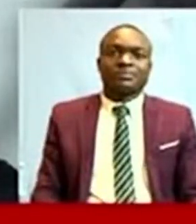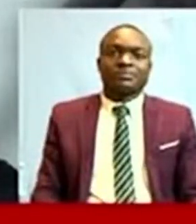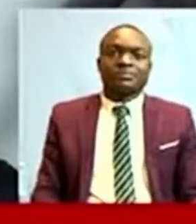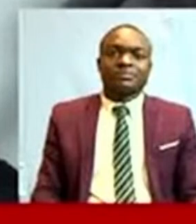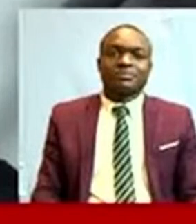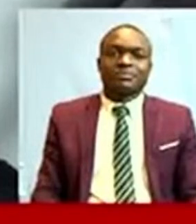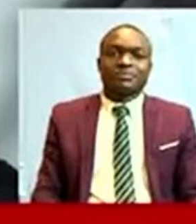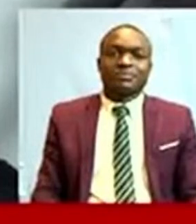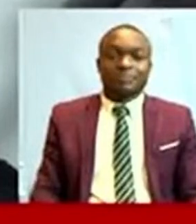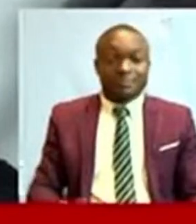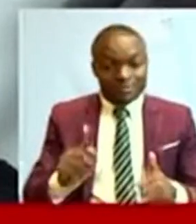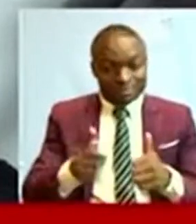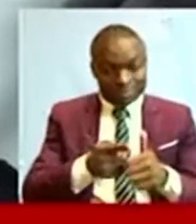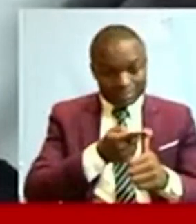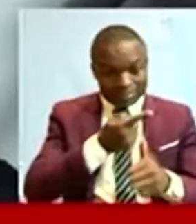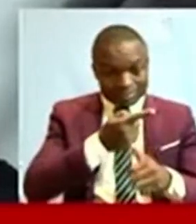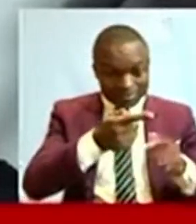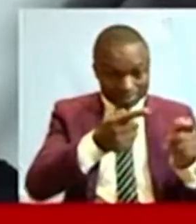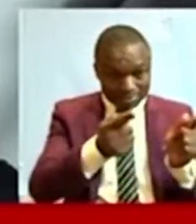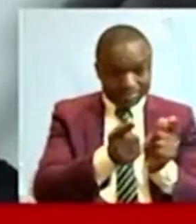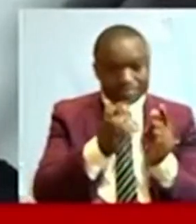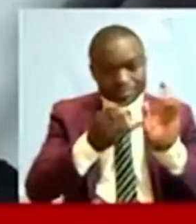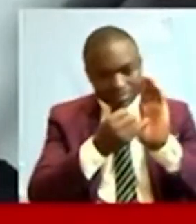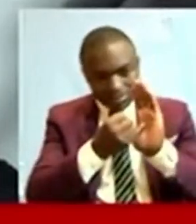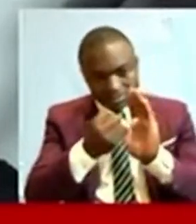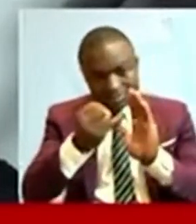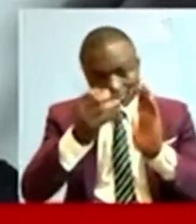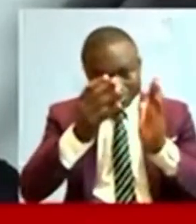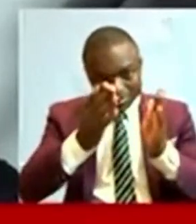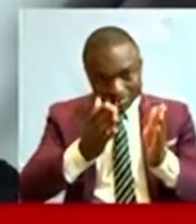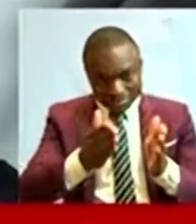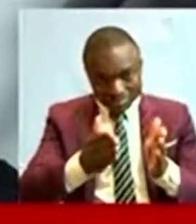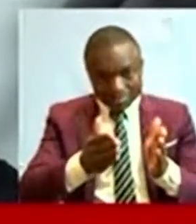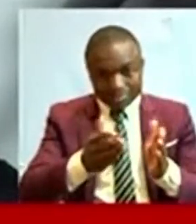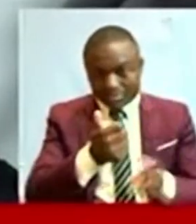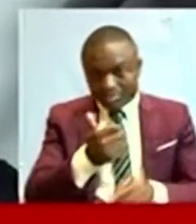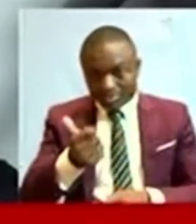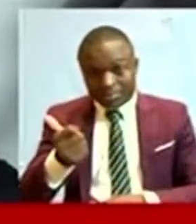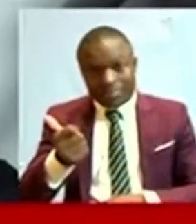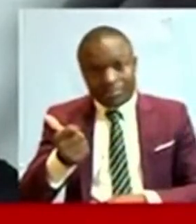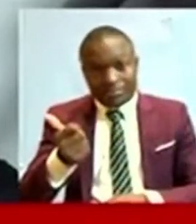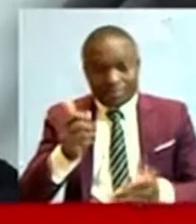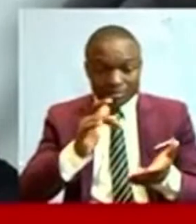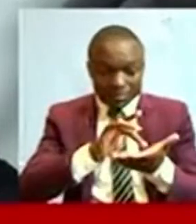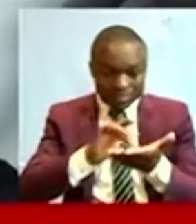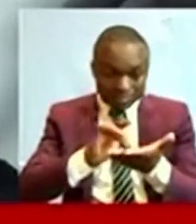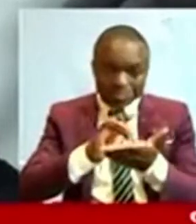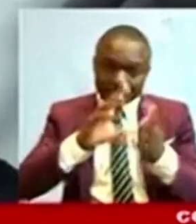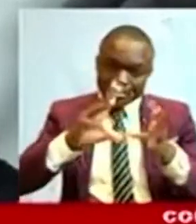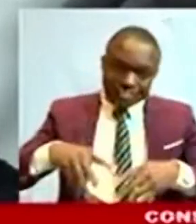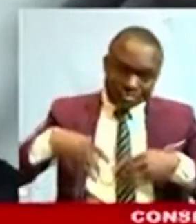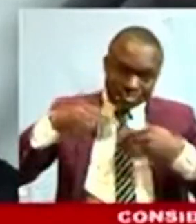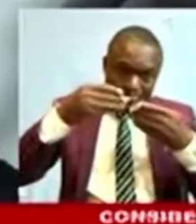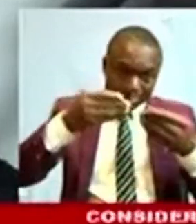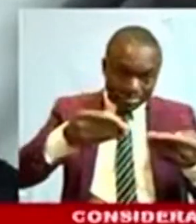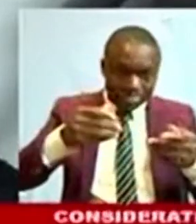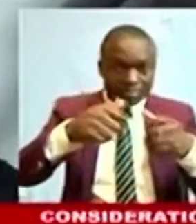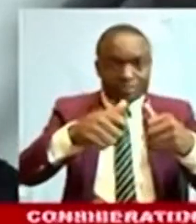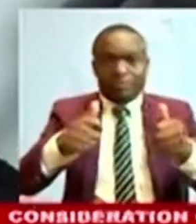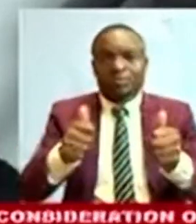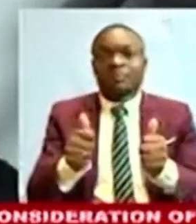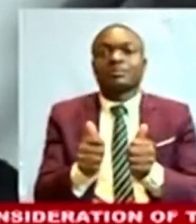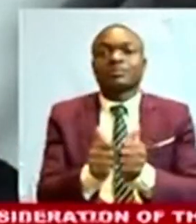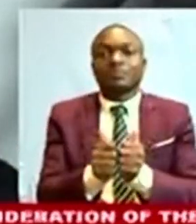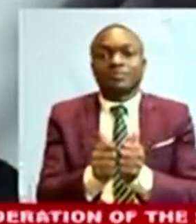The next indicator is on other essential medical supplies. In general,